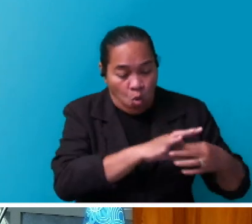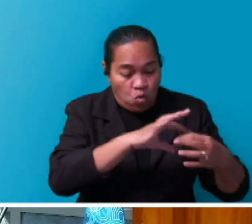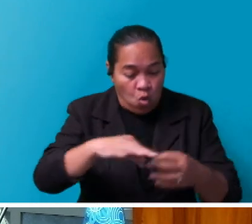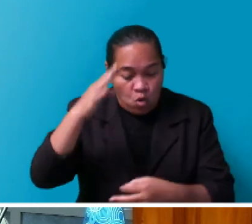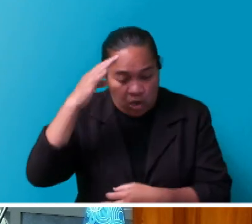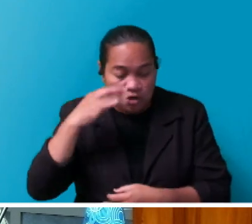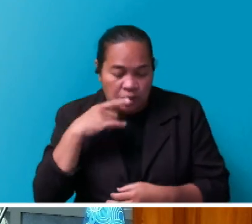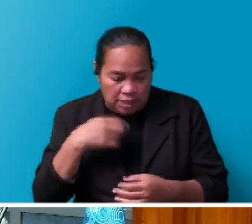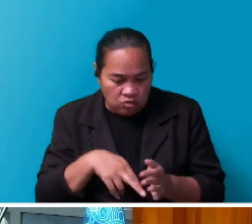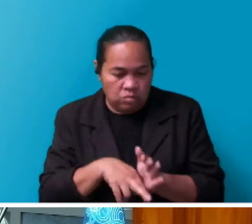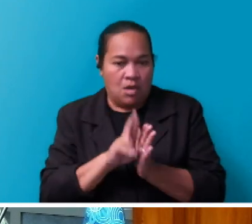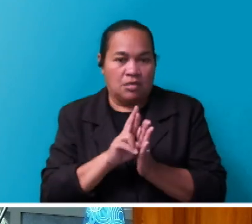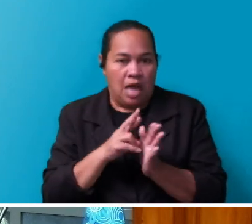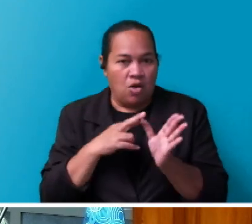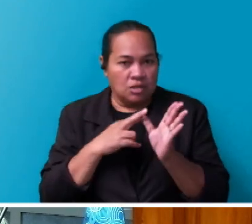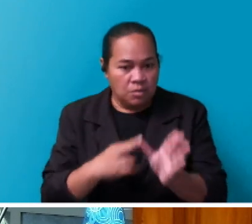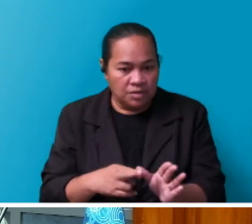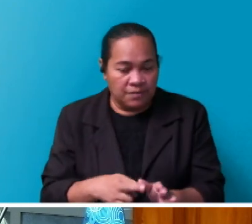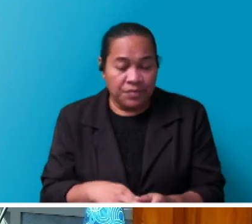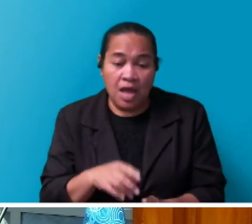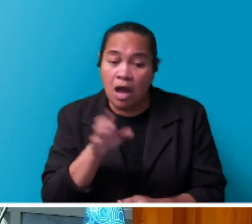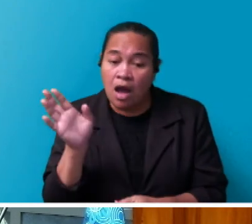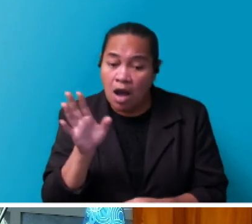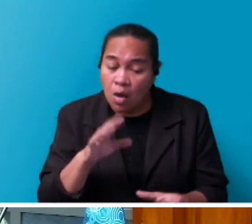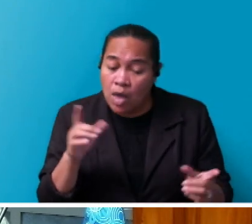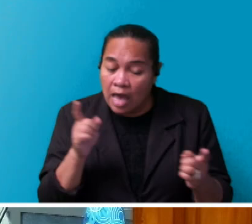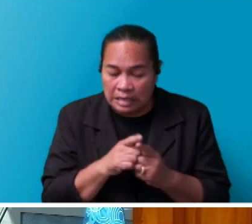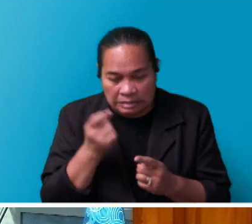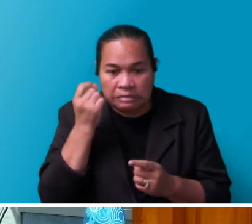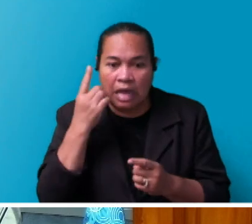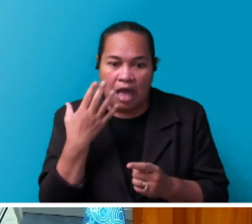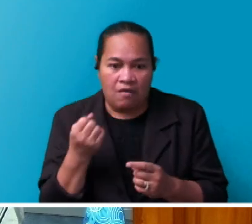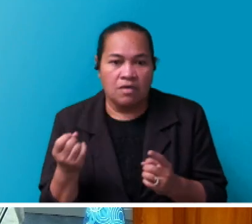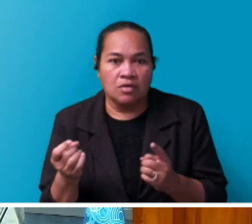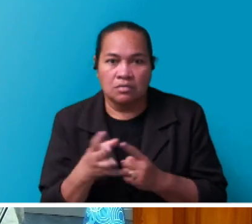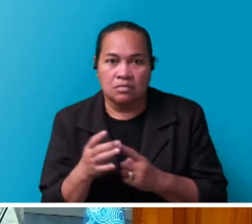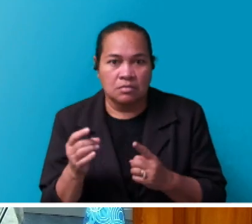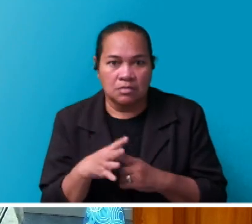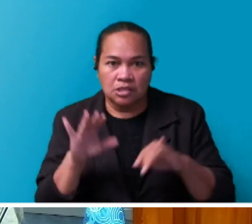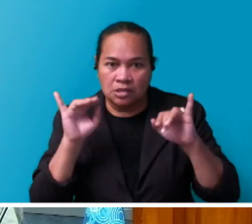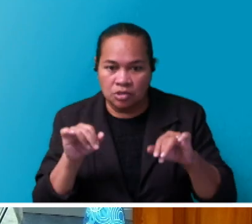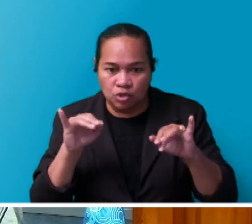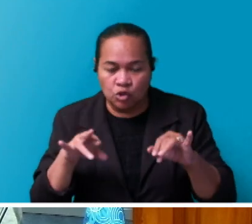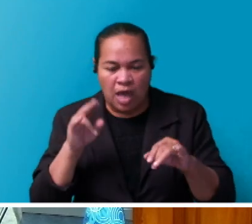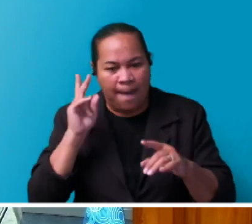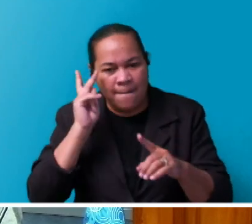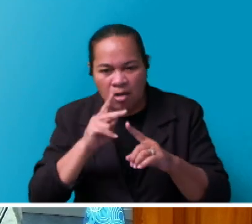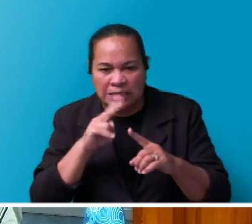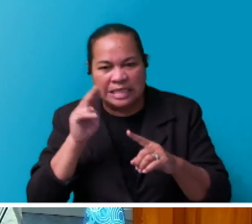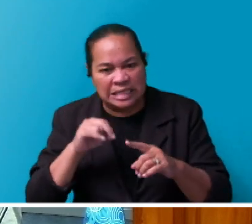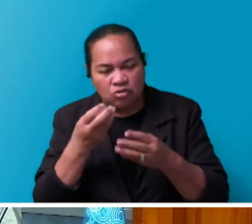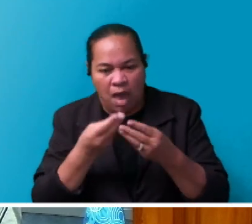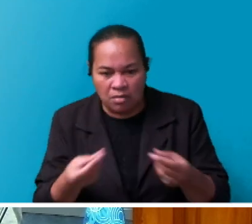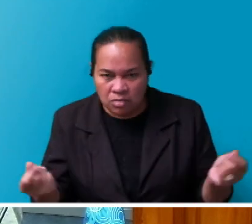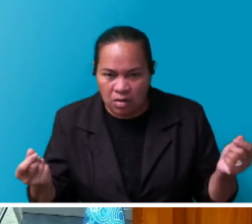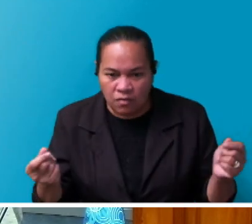responsive. The education ministers recognize significant concerns and priorities that will need to be addressed collectively with